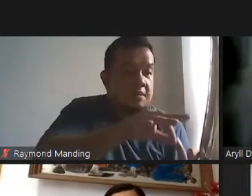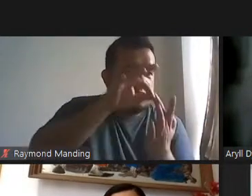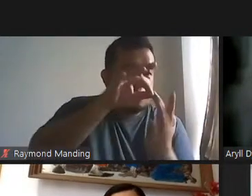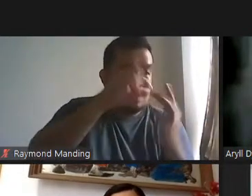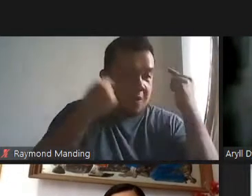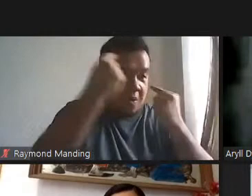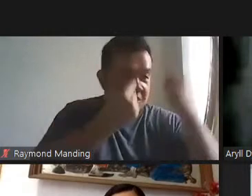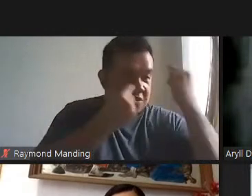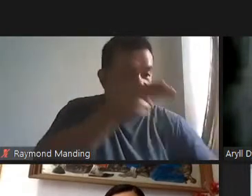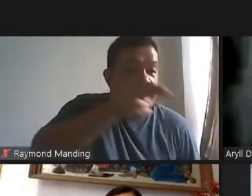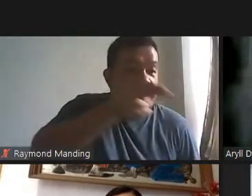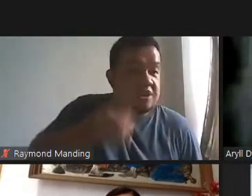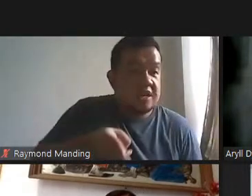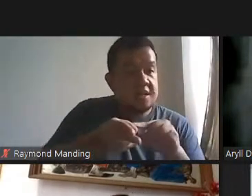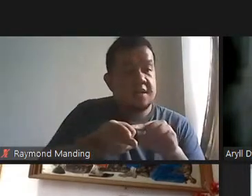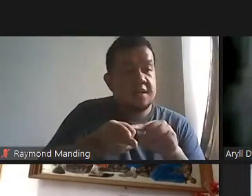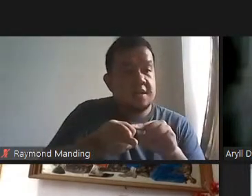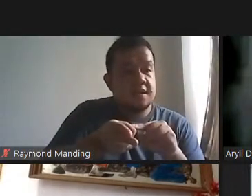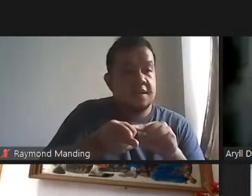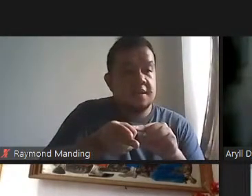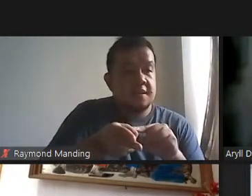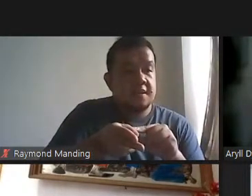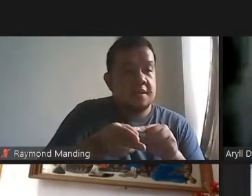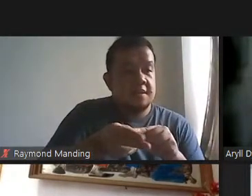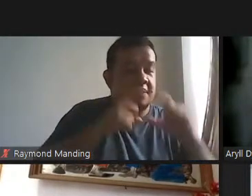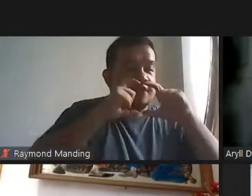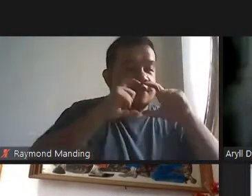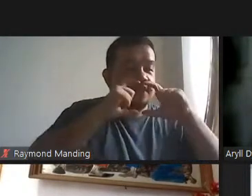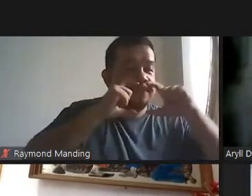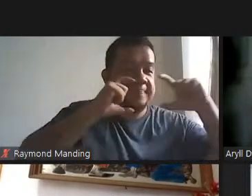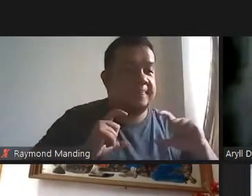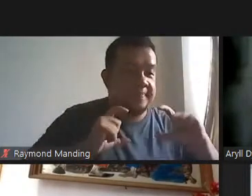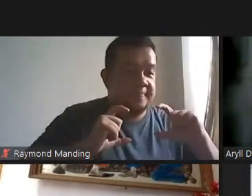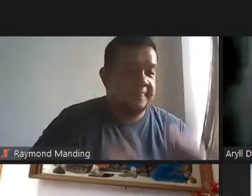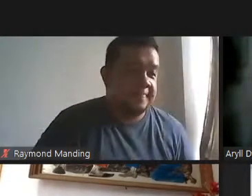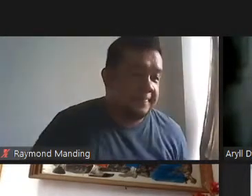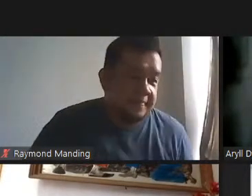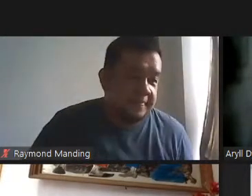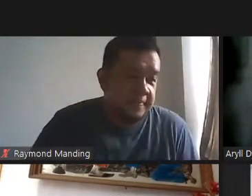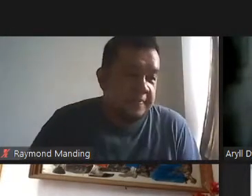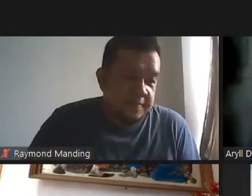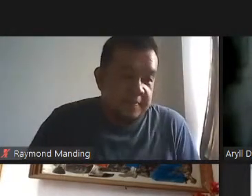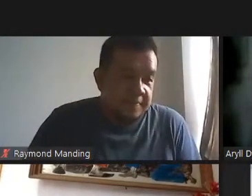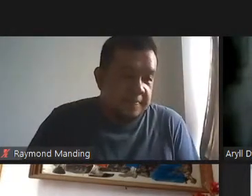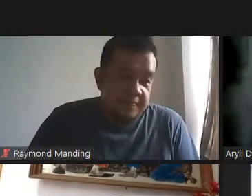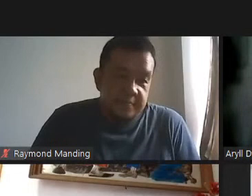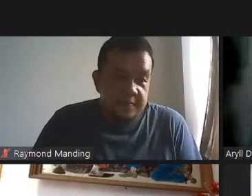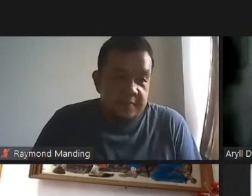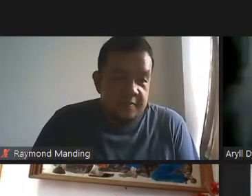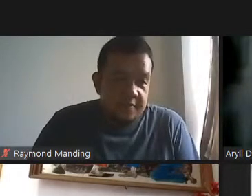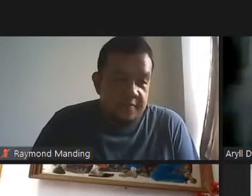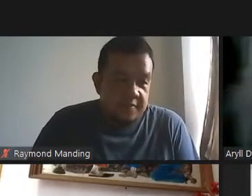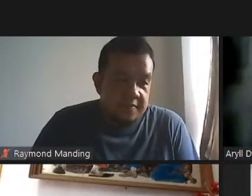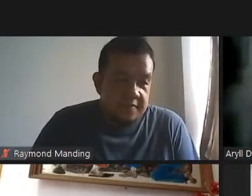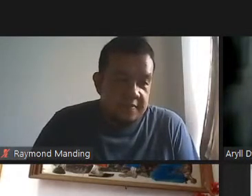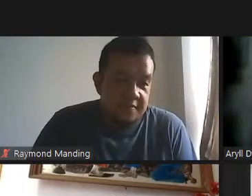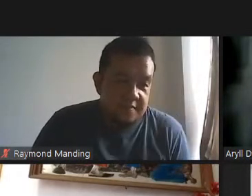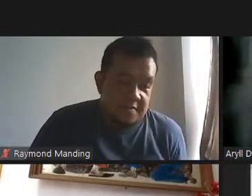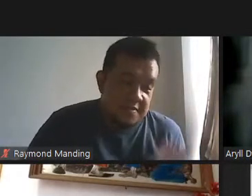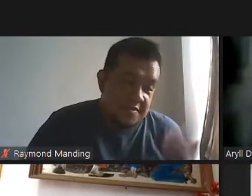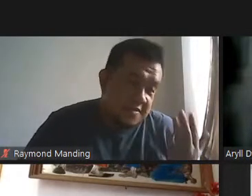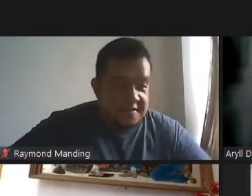kunyari yung naka-mask naman, syempre nakatakip din yung mga bibig niya for hard of hearing, they couldn't lip read, diba?